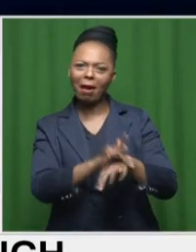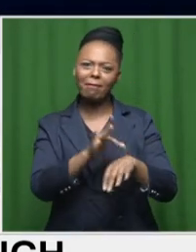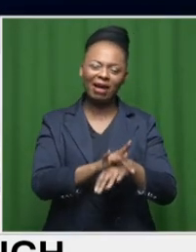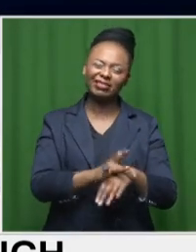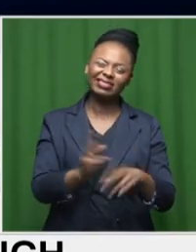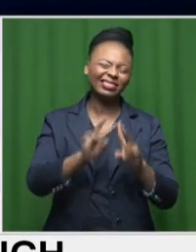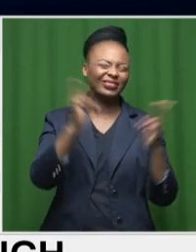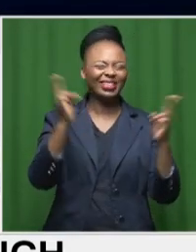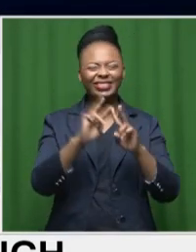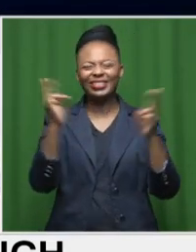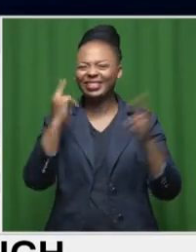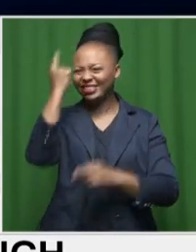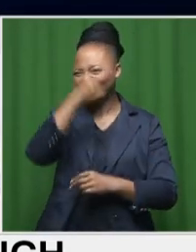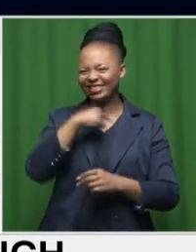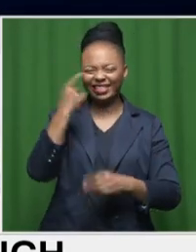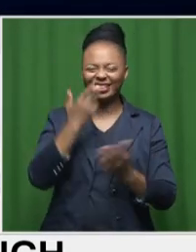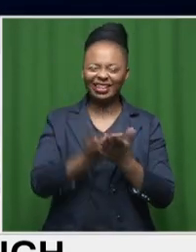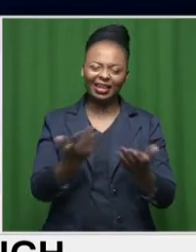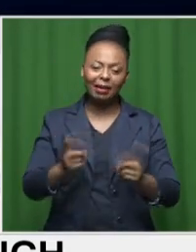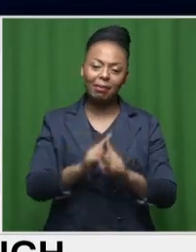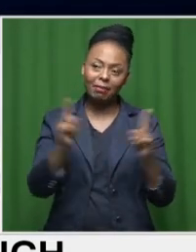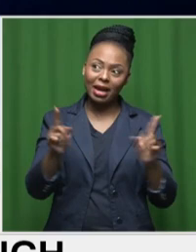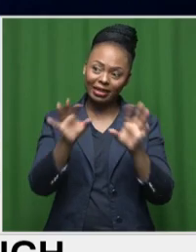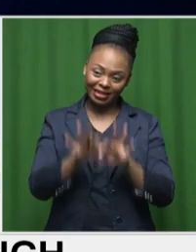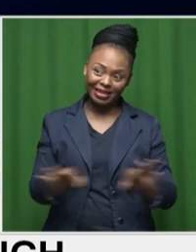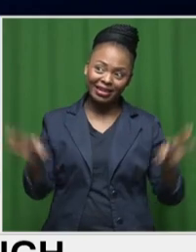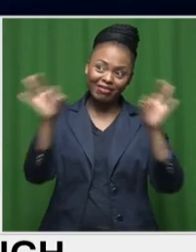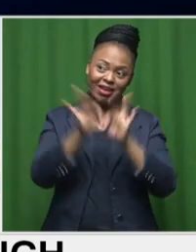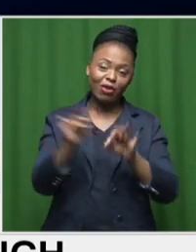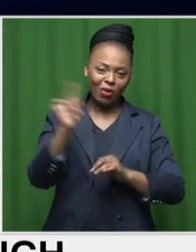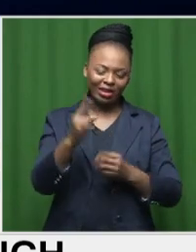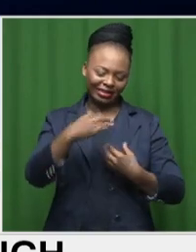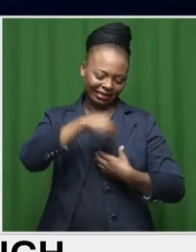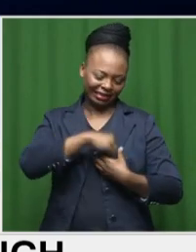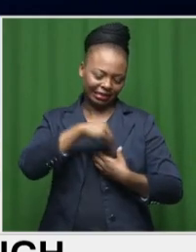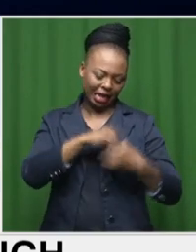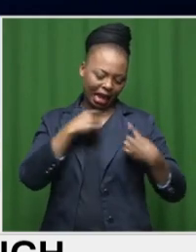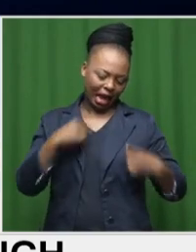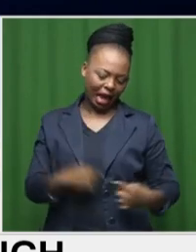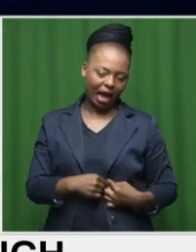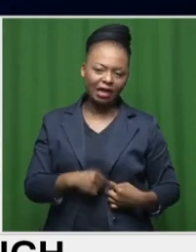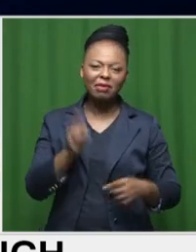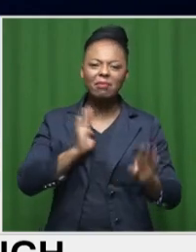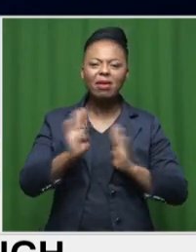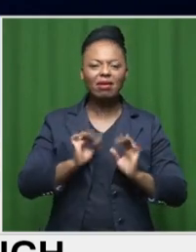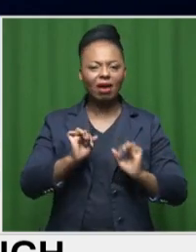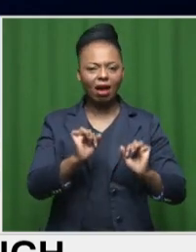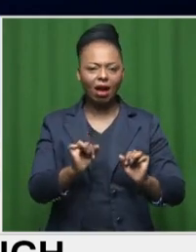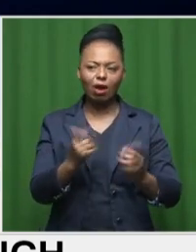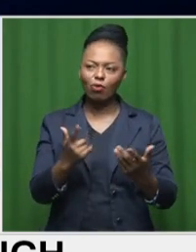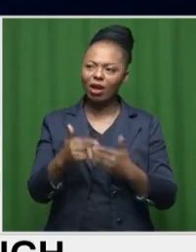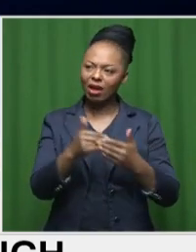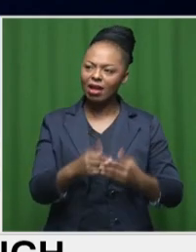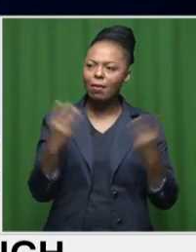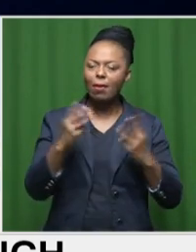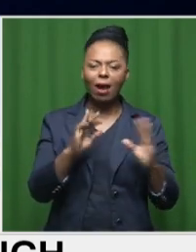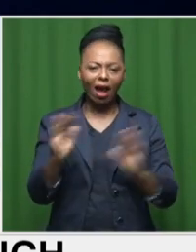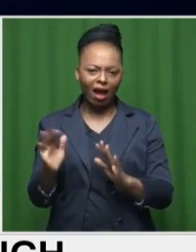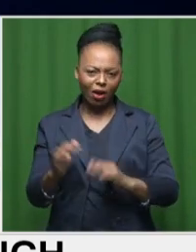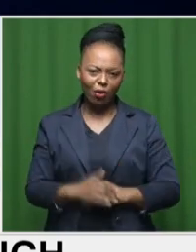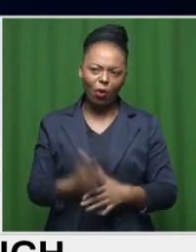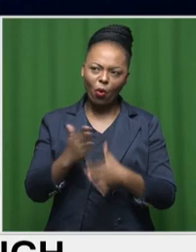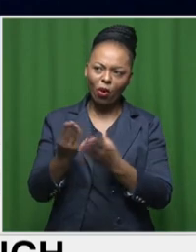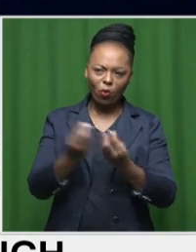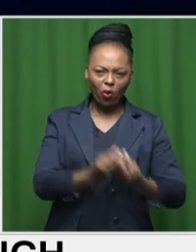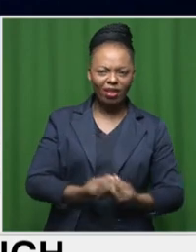no much value in it. But the value you have in your heart, how you treat other people, how you value them, how you work with